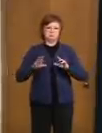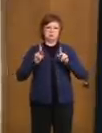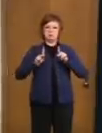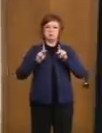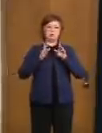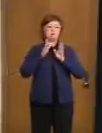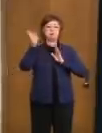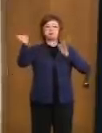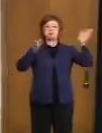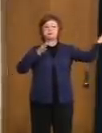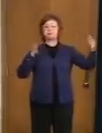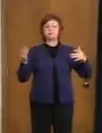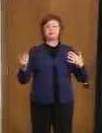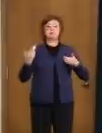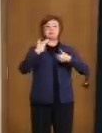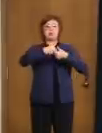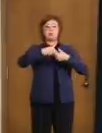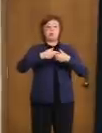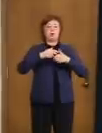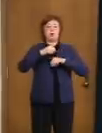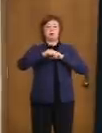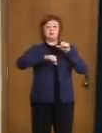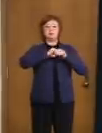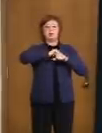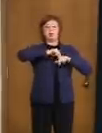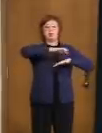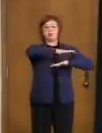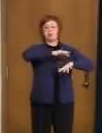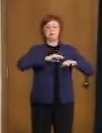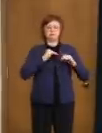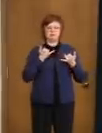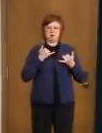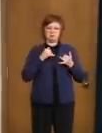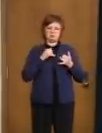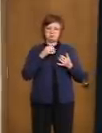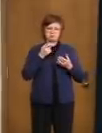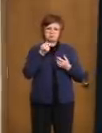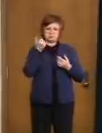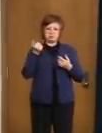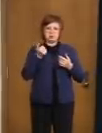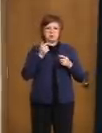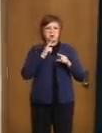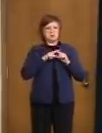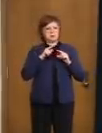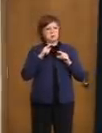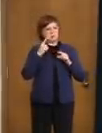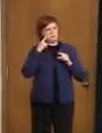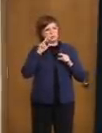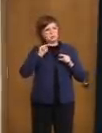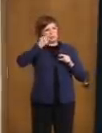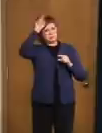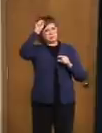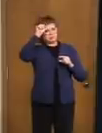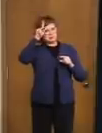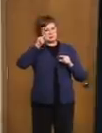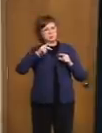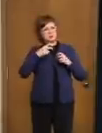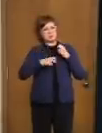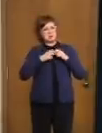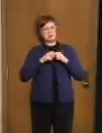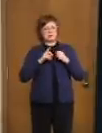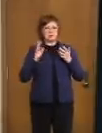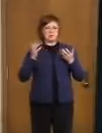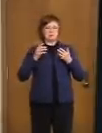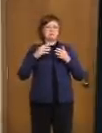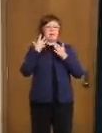minimize interactions between households. Even small gatherings outside among young people where you're not maintaining a physical distance, where you're